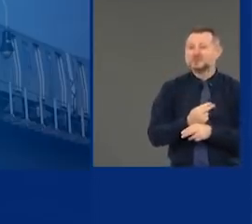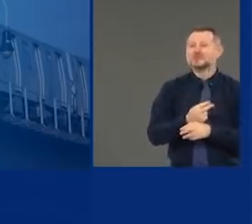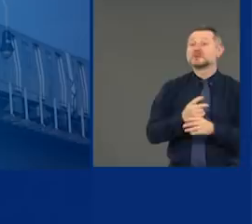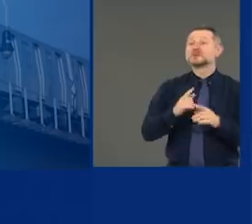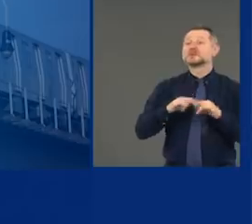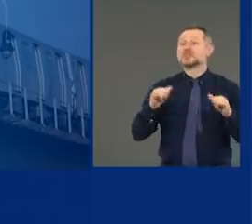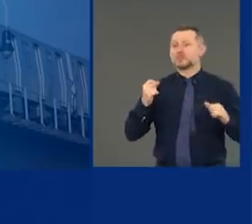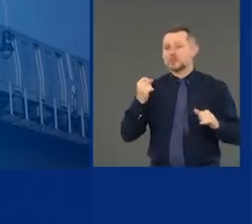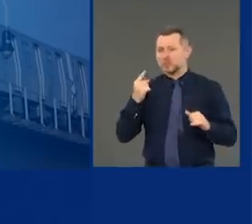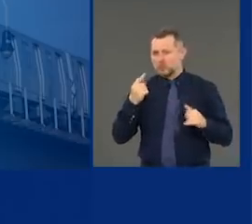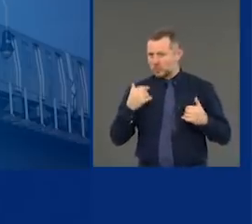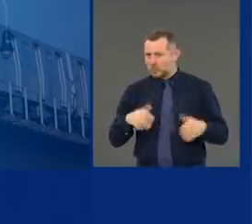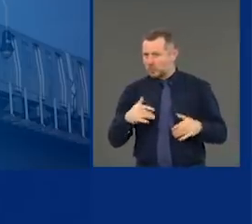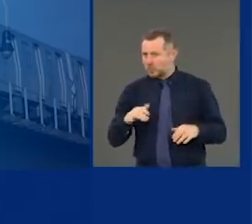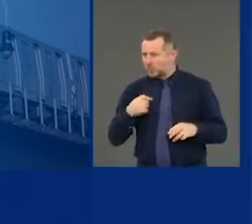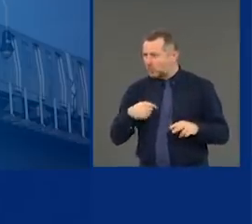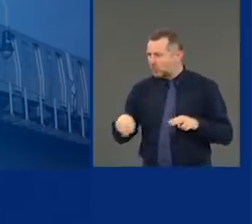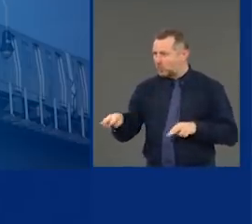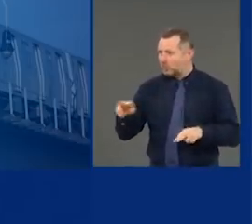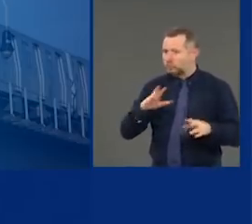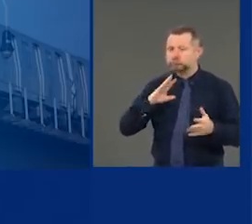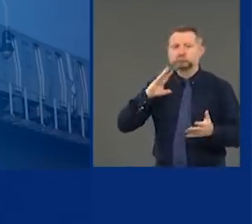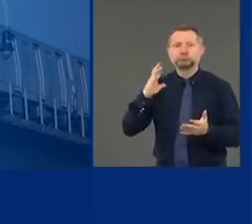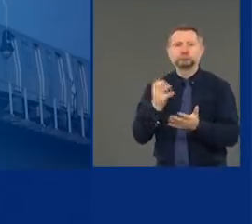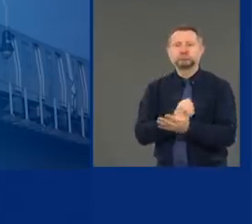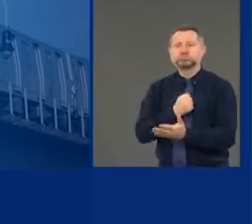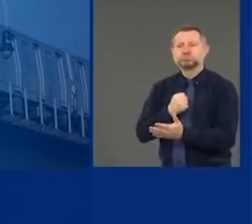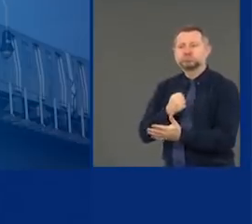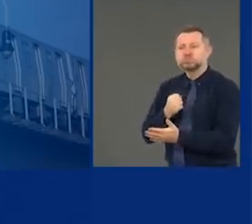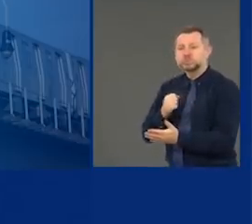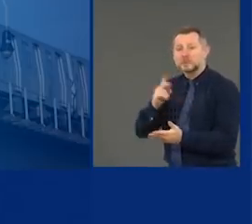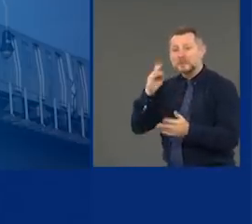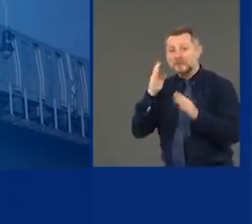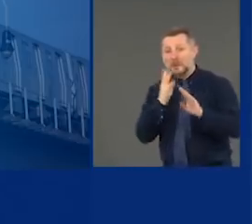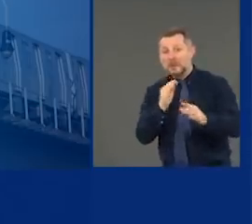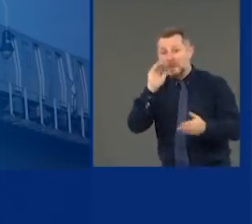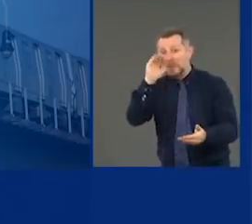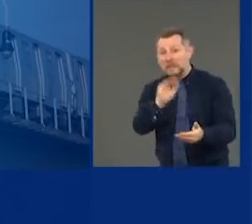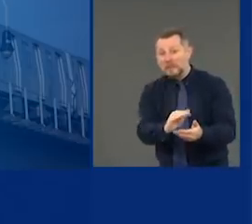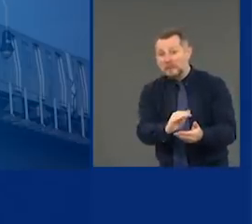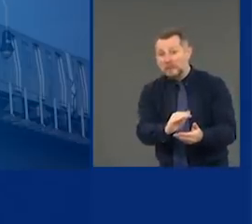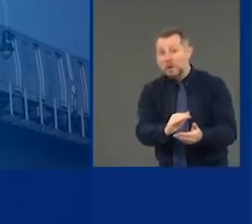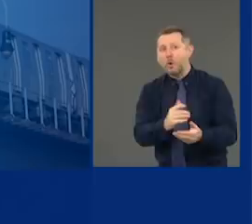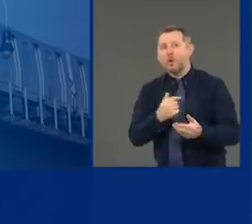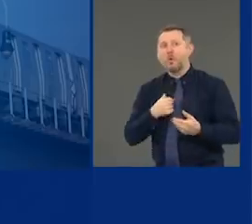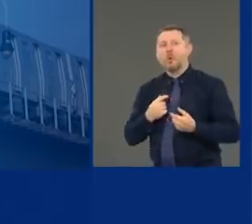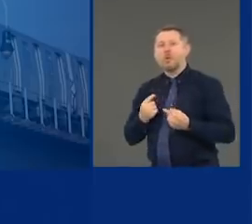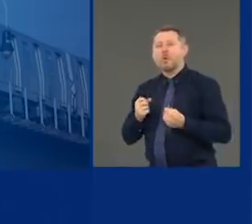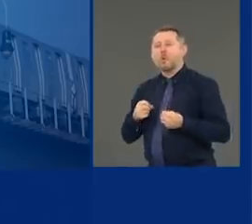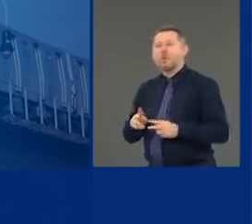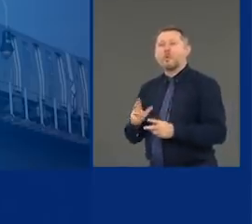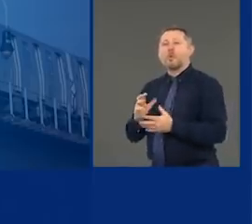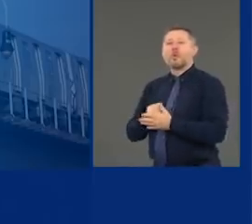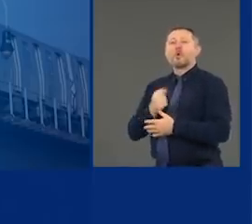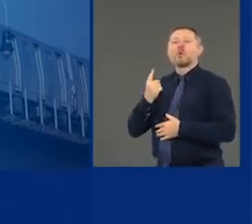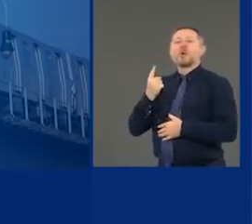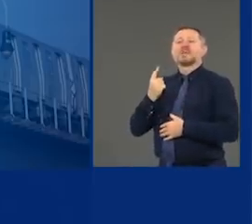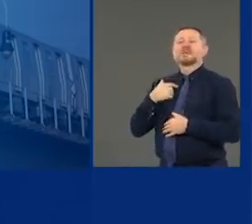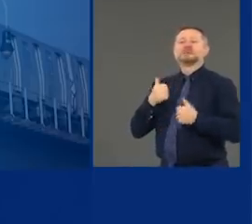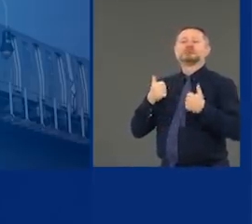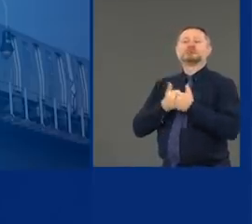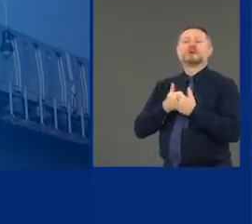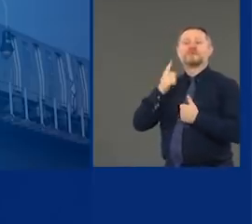an opportunity in the reduced ridership, right? One of the ongoing challenges the MTA has on